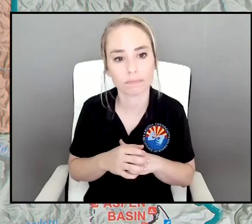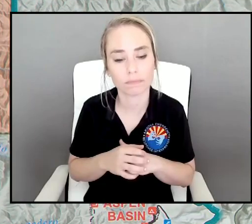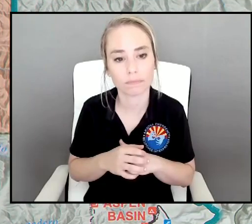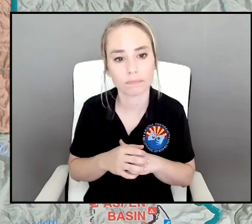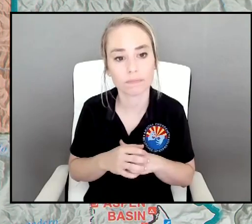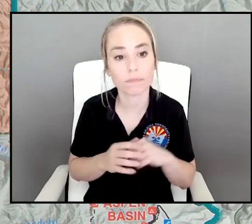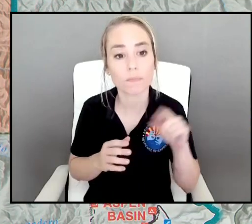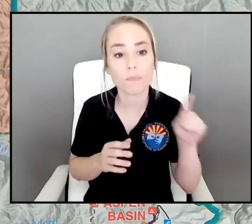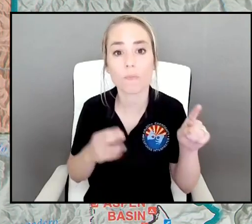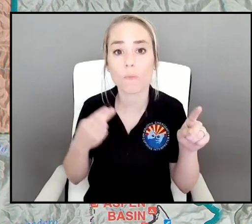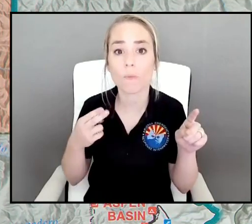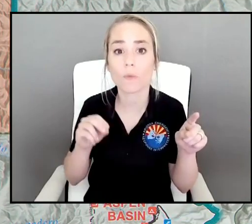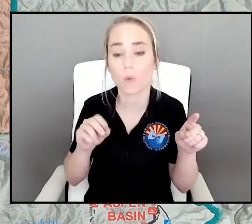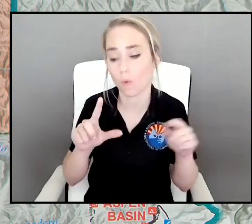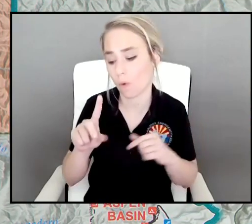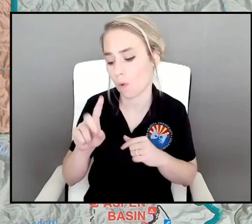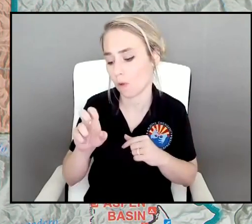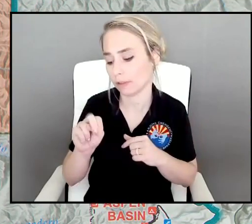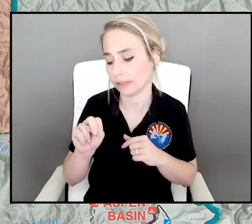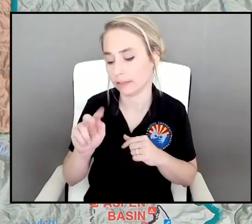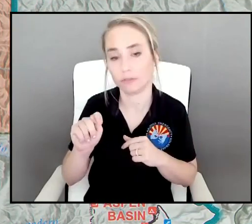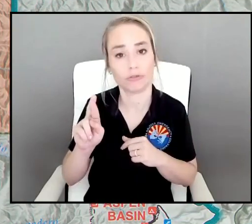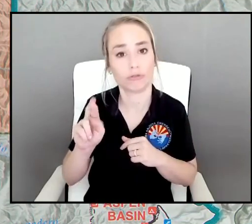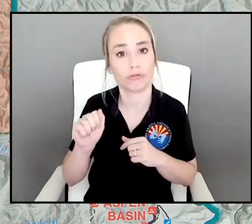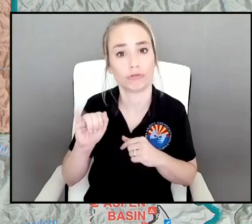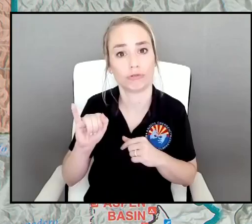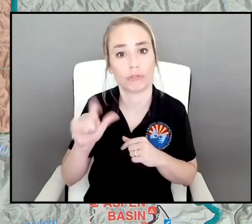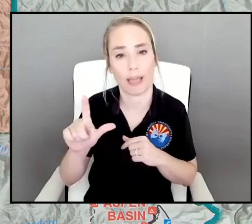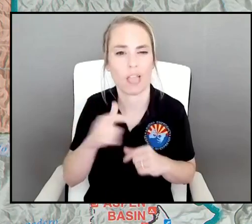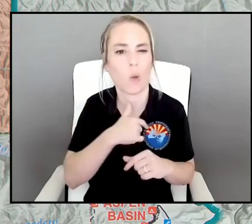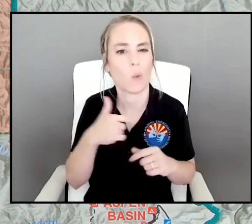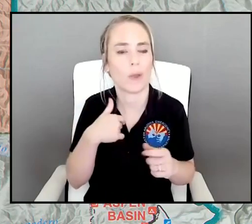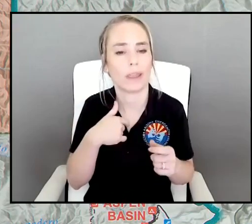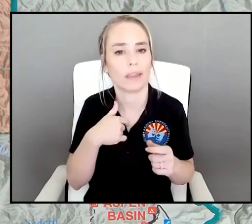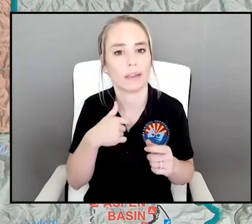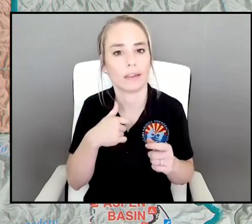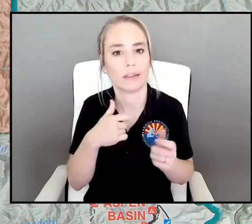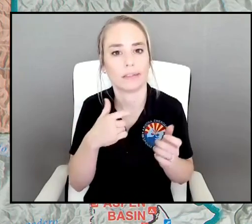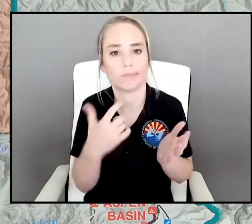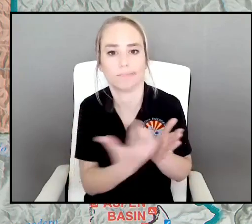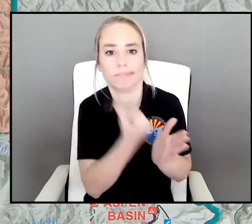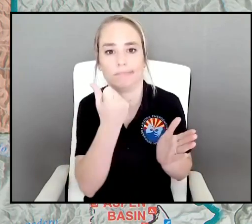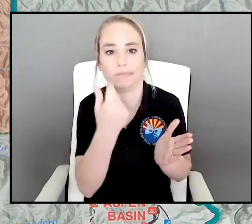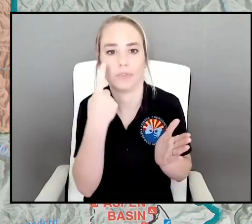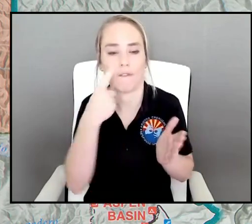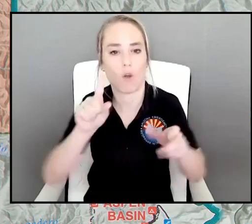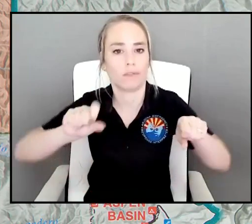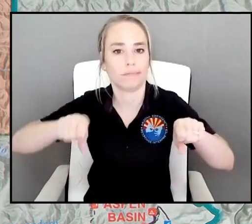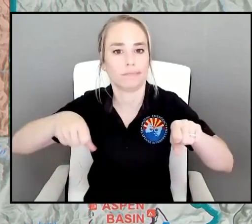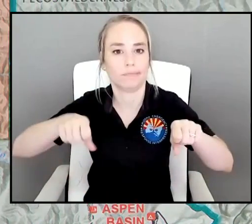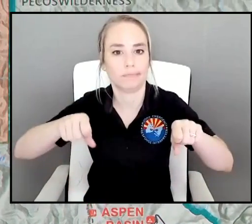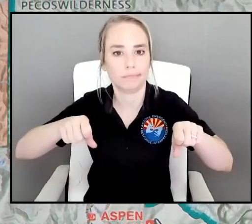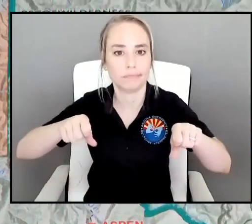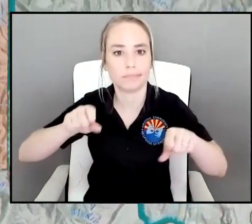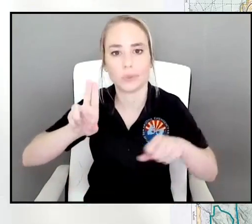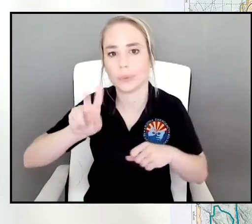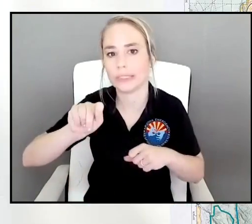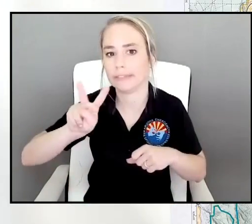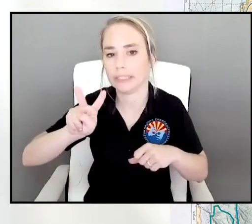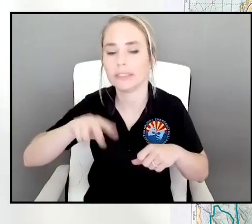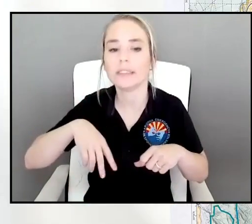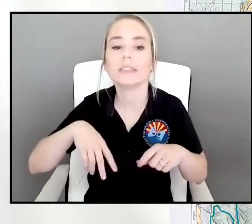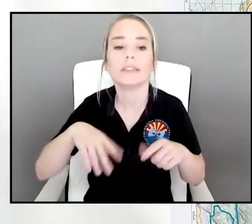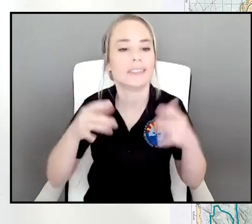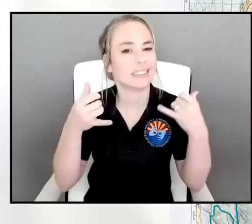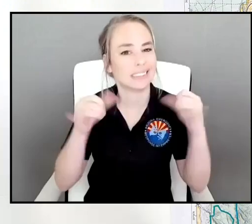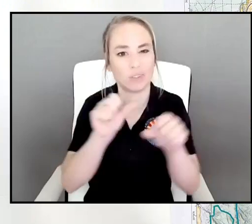Holden Trail that was converted into a UTV line. They're still working south from the Beatty's cabin. They